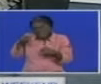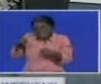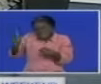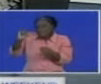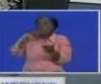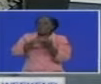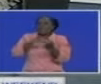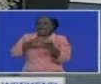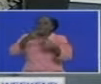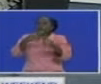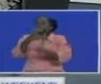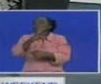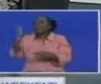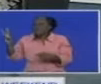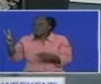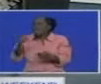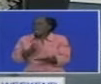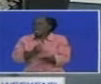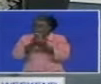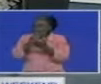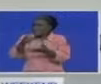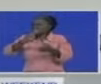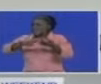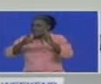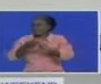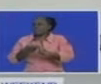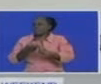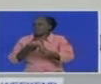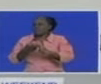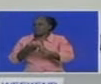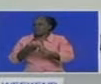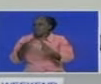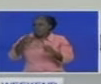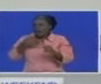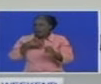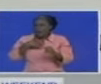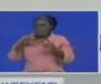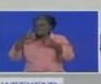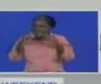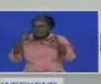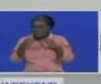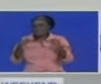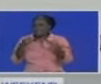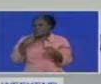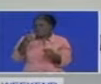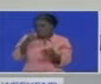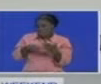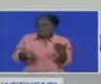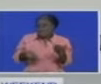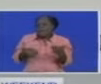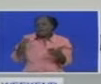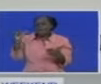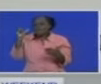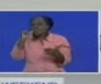included about the West help with this situation that we've got? We've got statements being made that the British